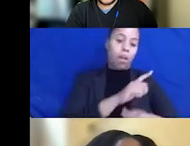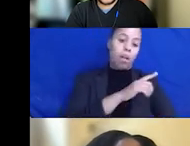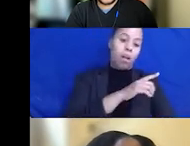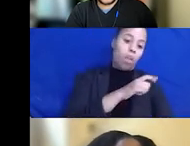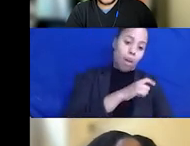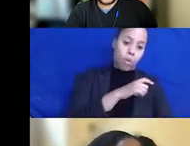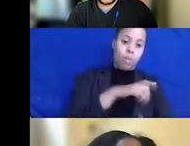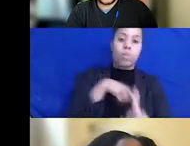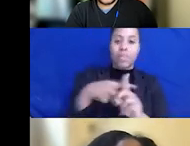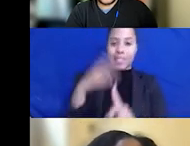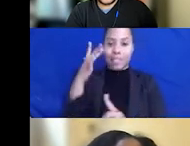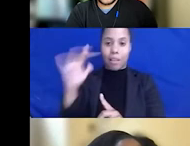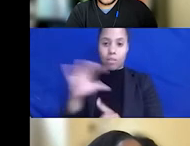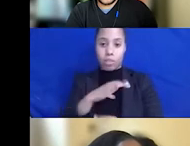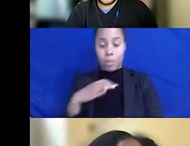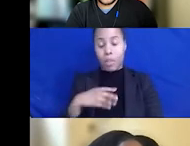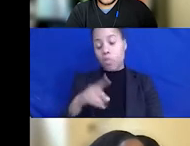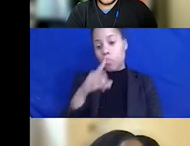is super problematic.